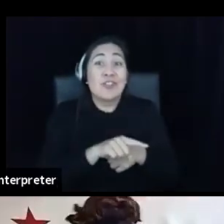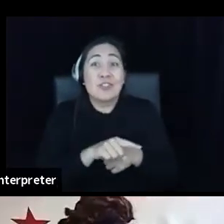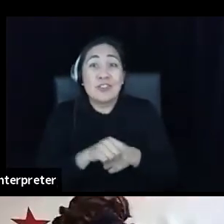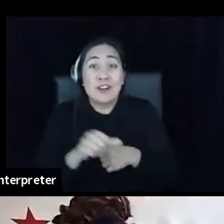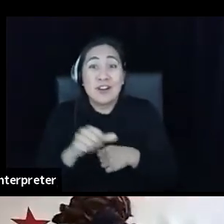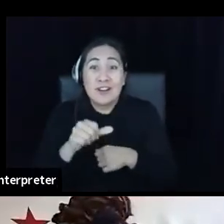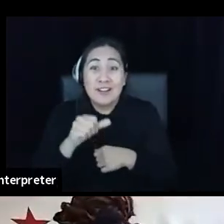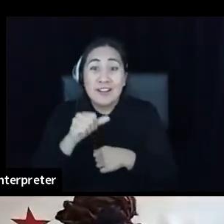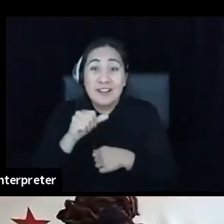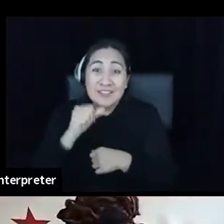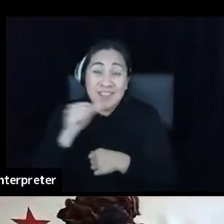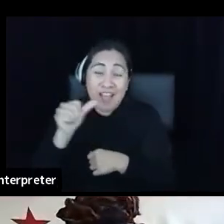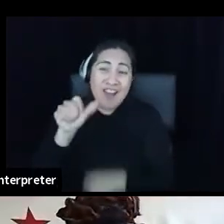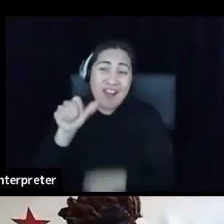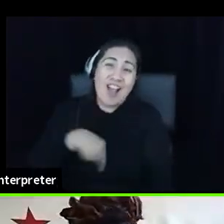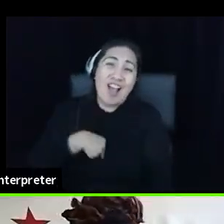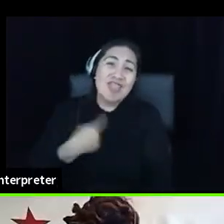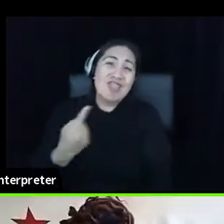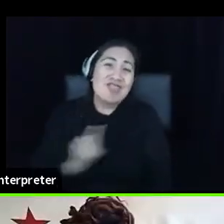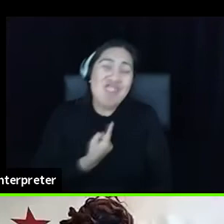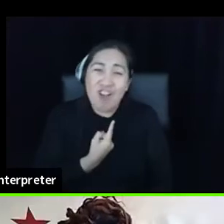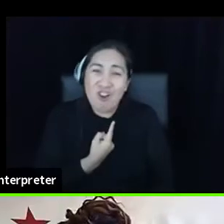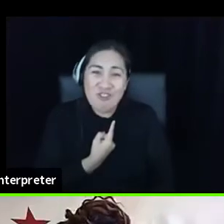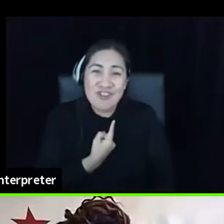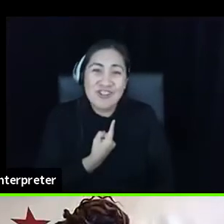You are not alone. You are not alone.